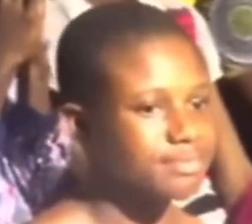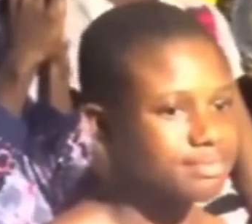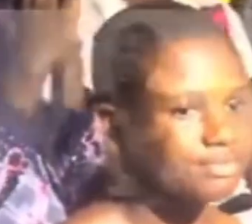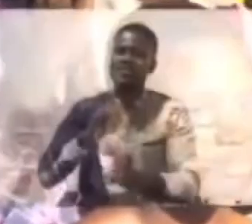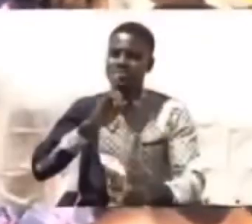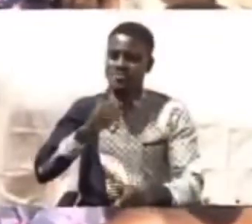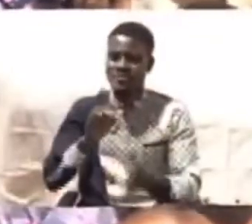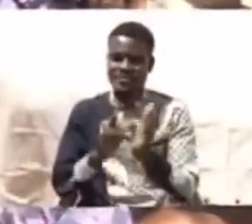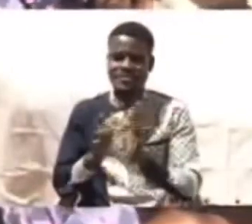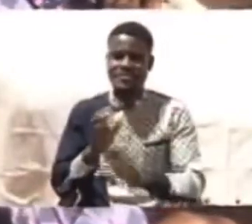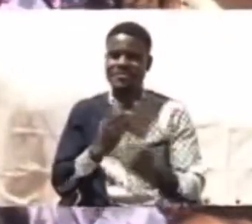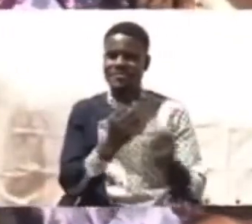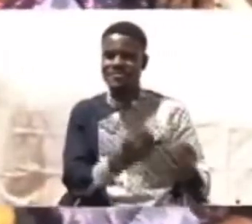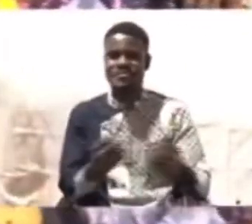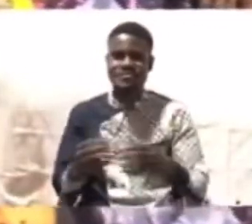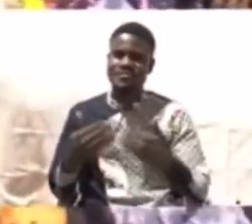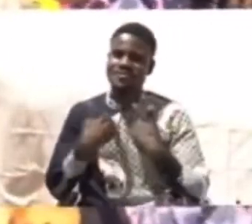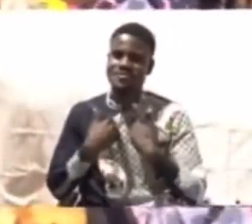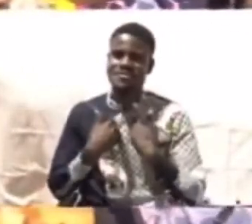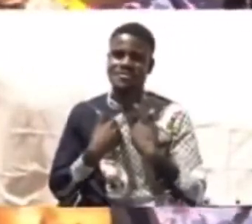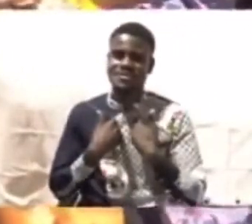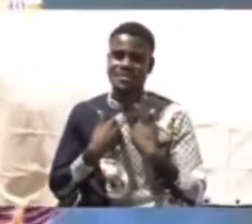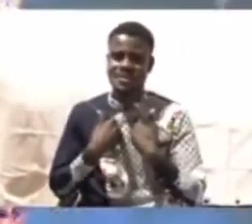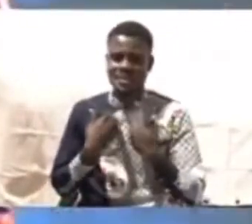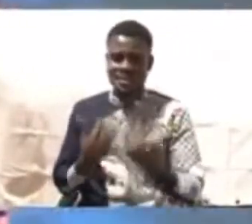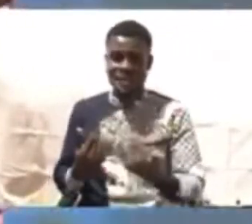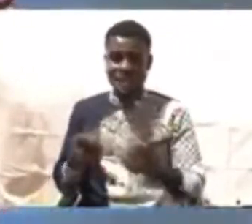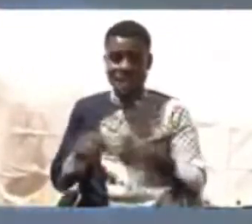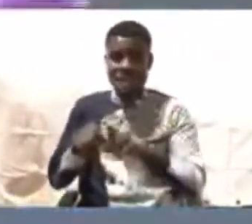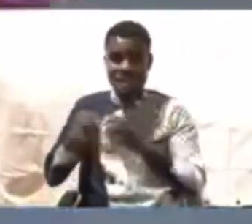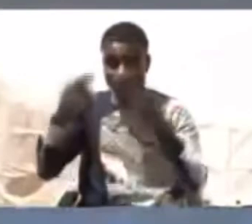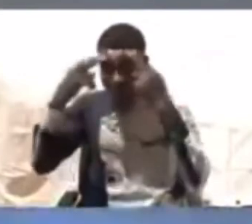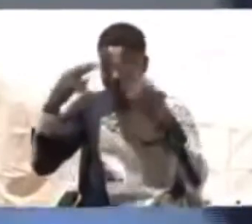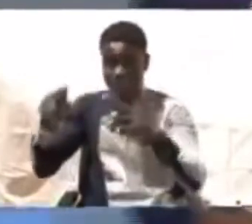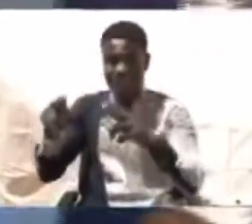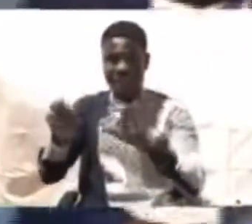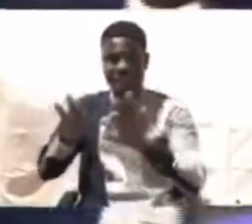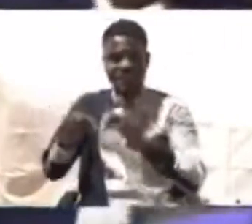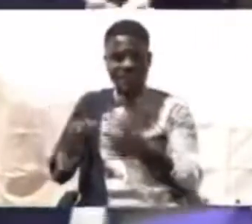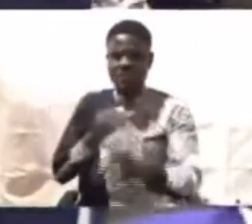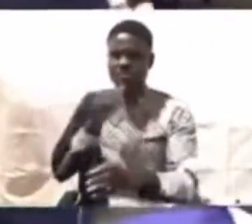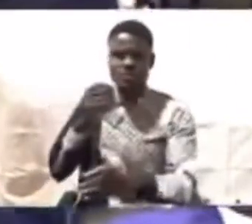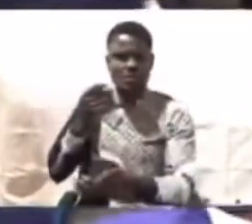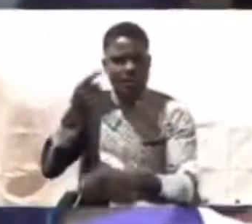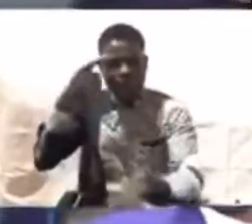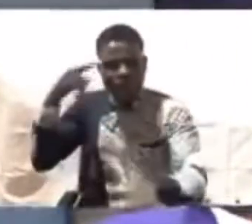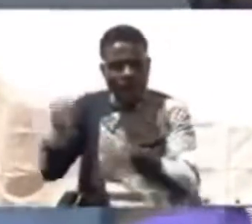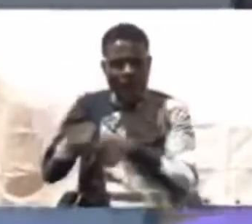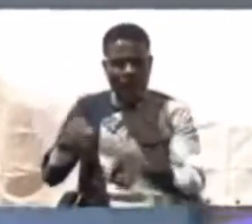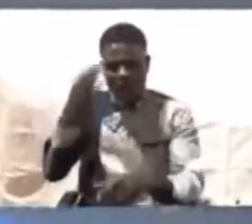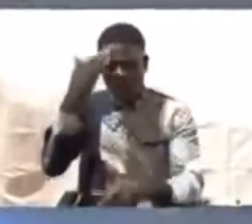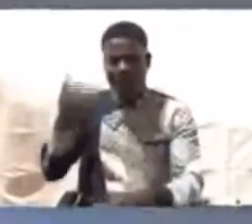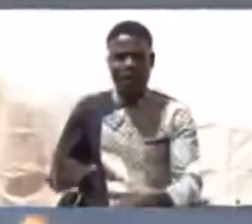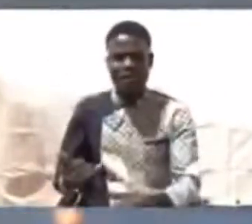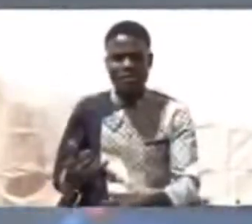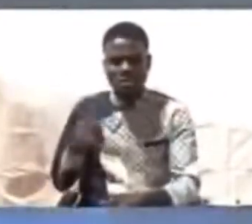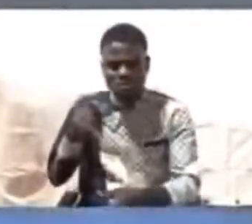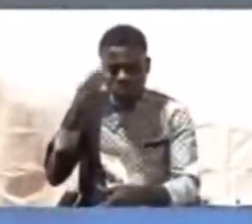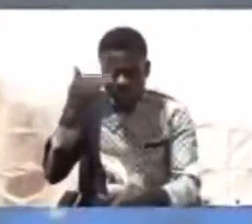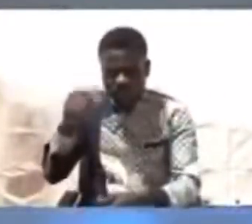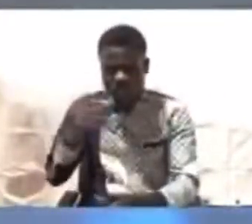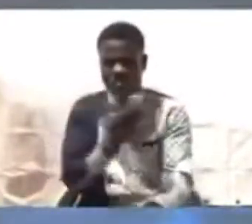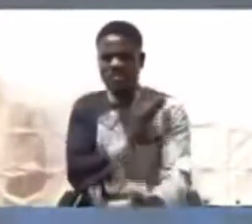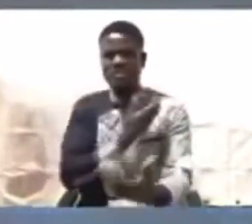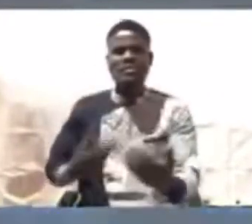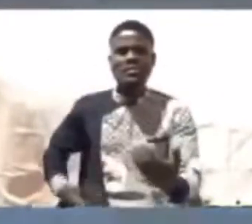Esa asiano abusiano mbiru mwa mpini se ohini bwe mkwana obagu so kakani nyamia se nana ya tia se huyo Kristo ni